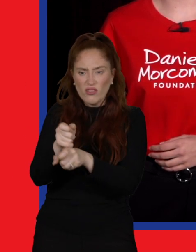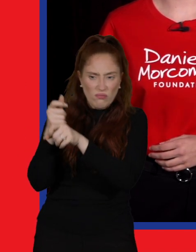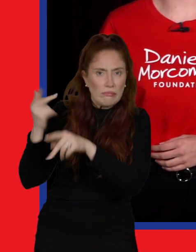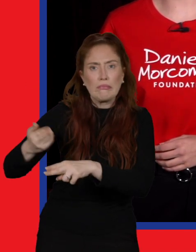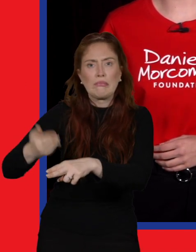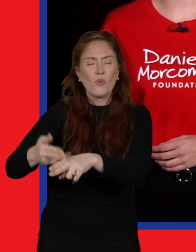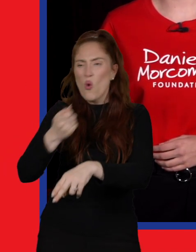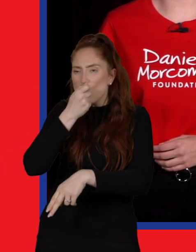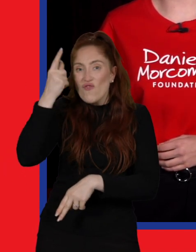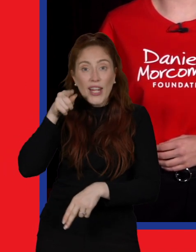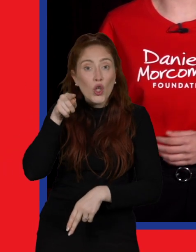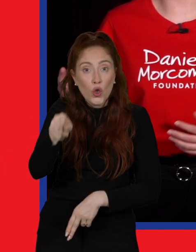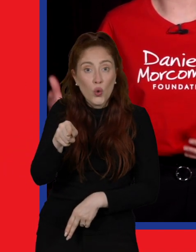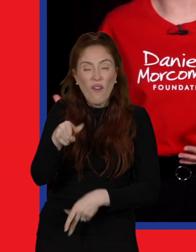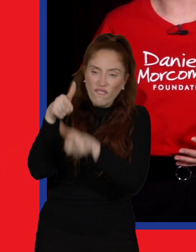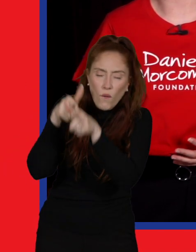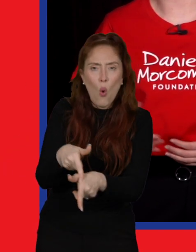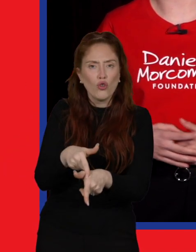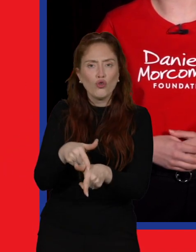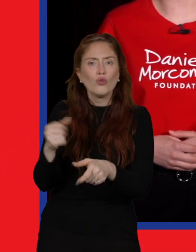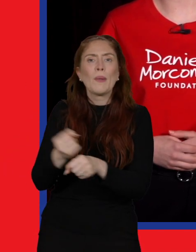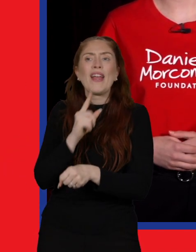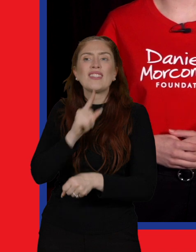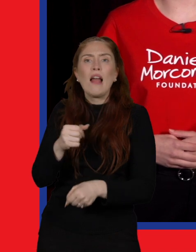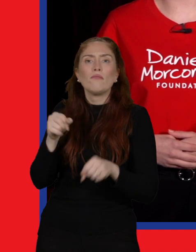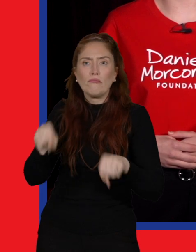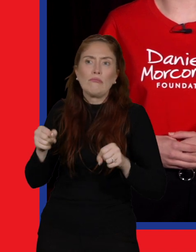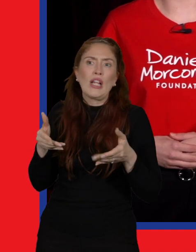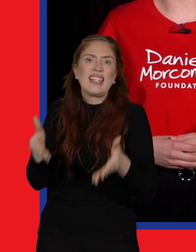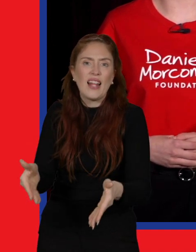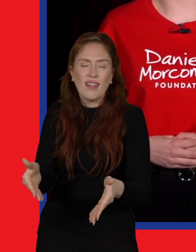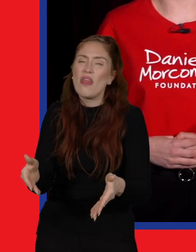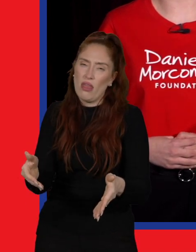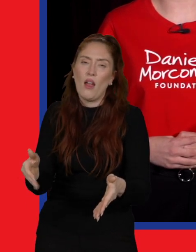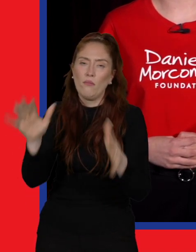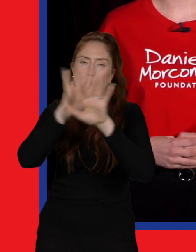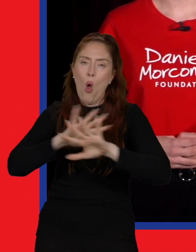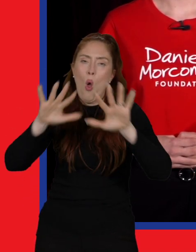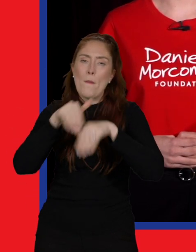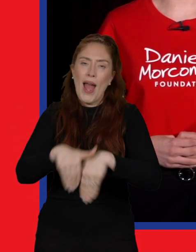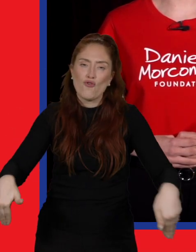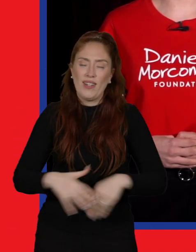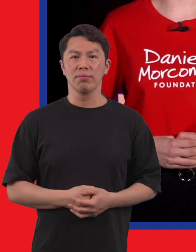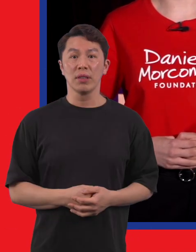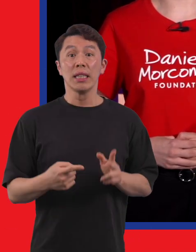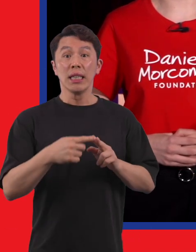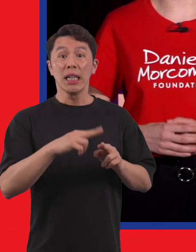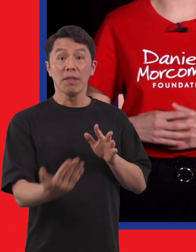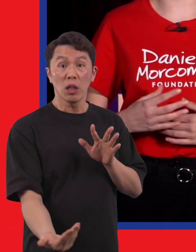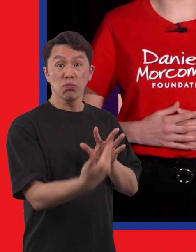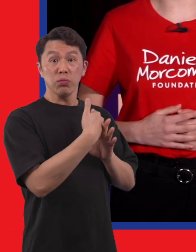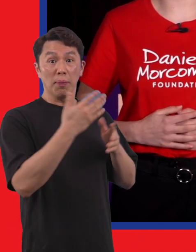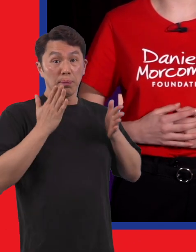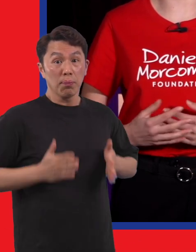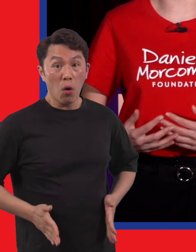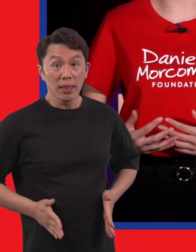pressure, rush, trick, or even force you to give consent, they are blurring your boundaries. If someone does something that invades